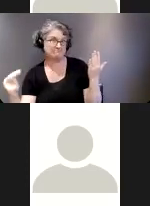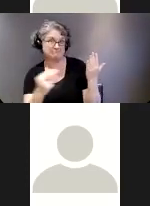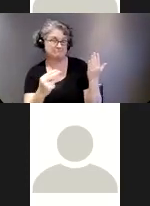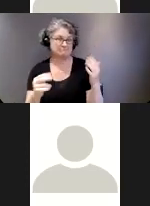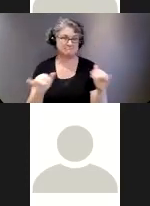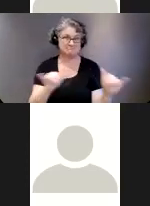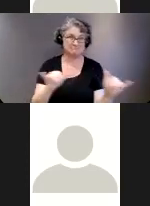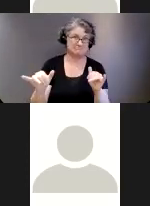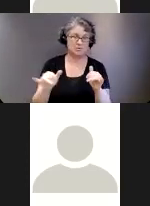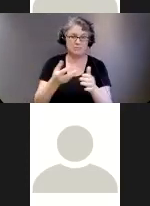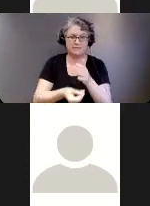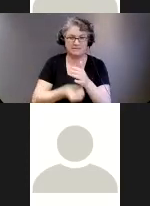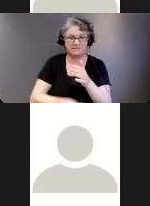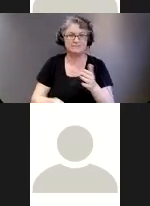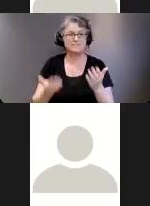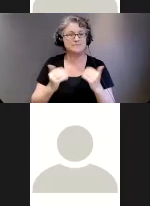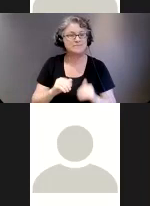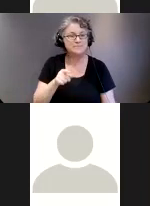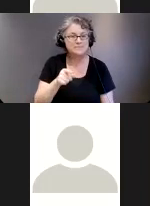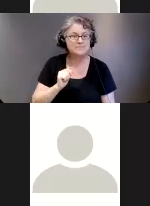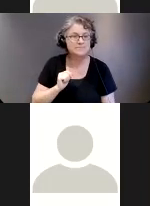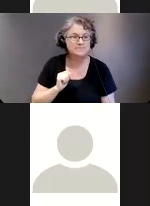list. We'll just move on to the next slide here.